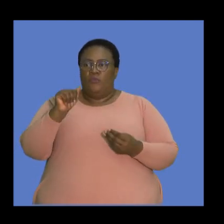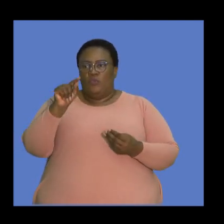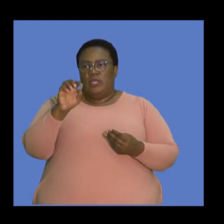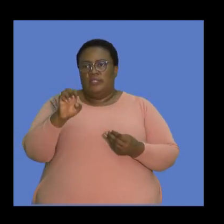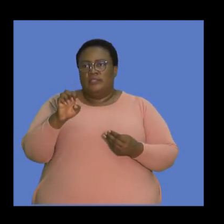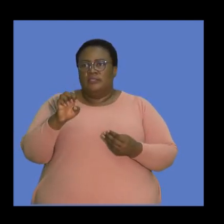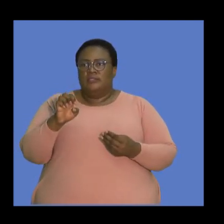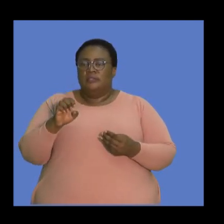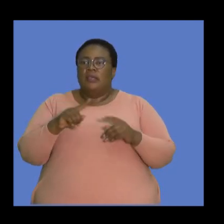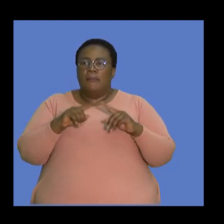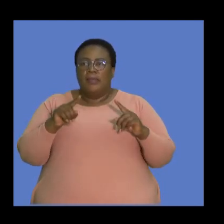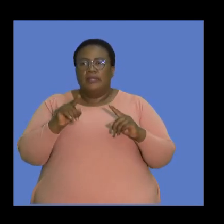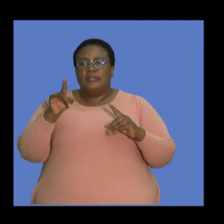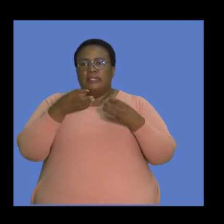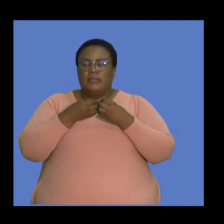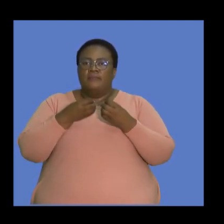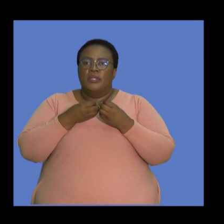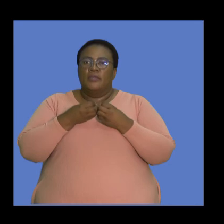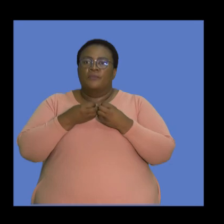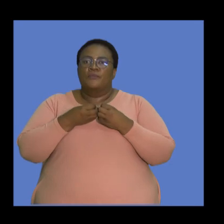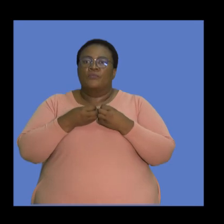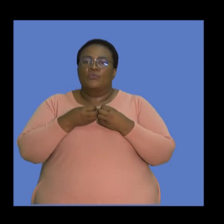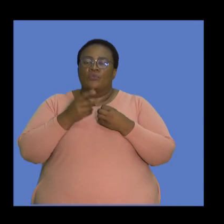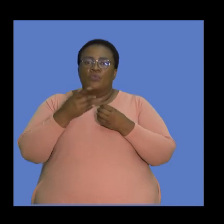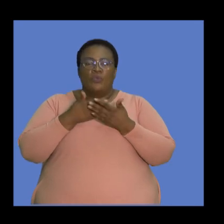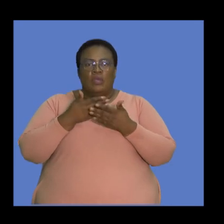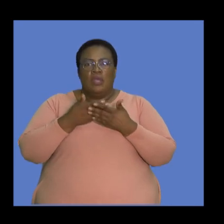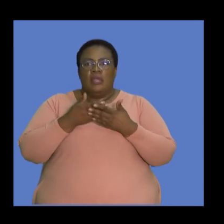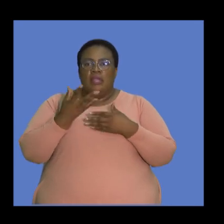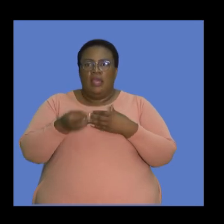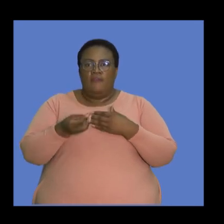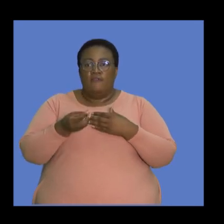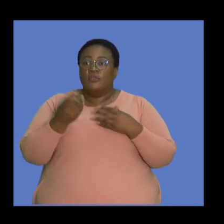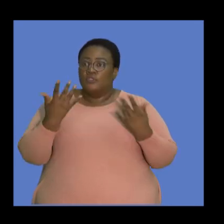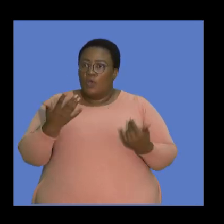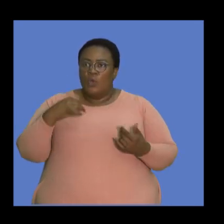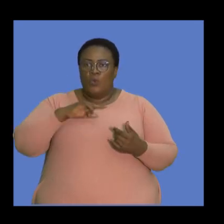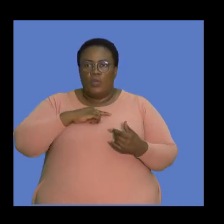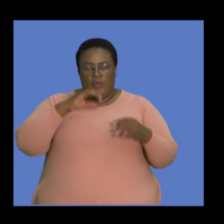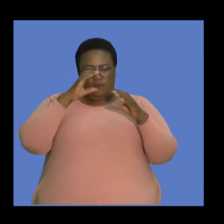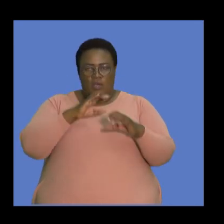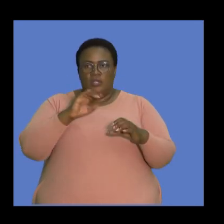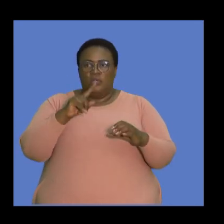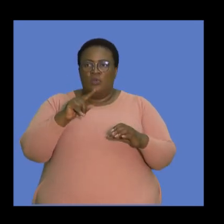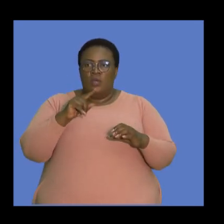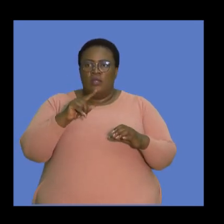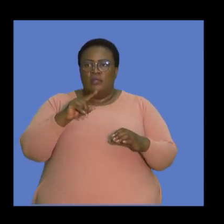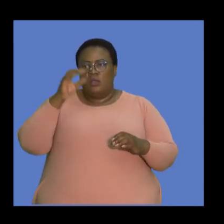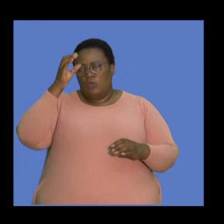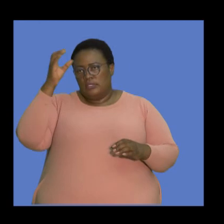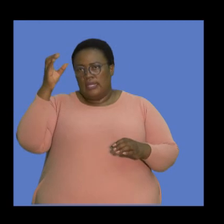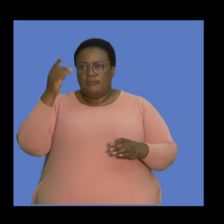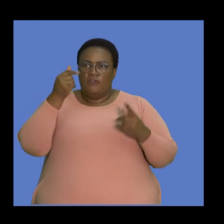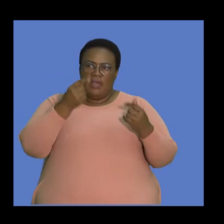of an investment. But it's one conversation that you can have. So far, guys, we've actually looked at